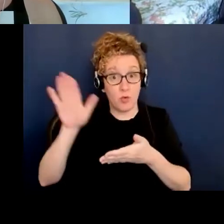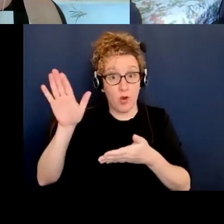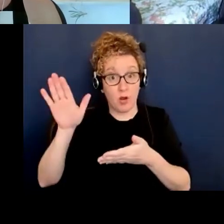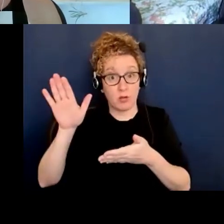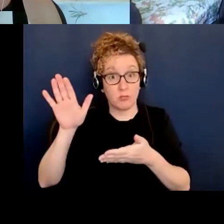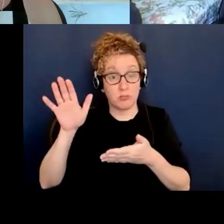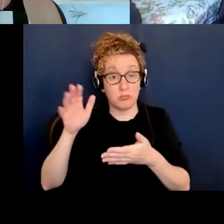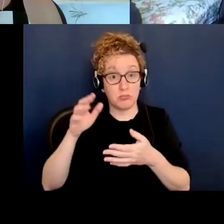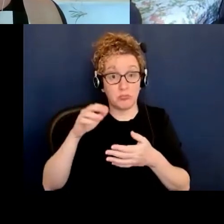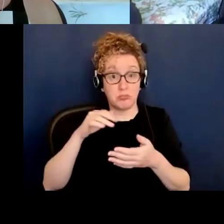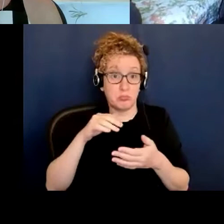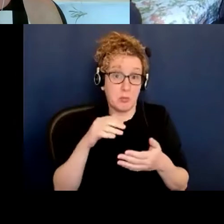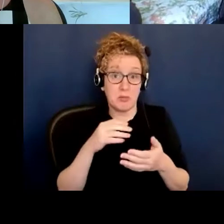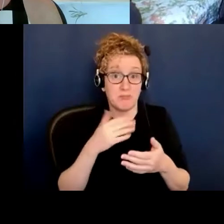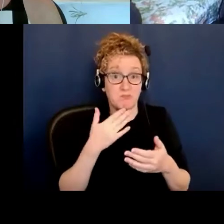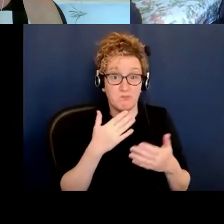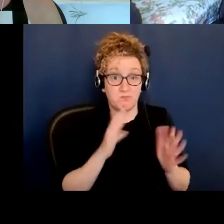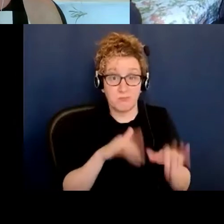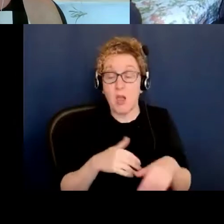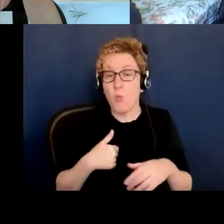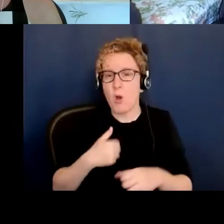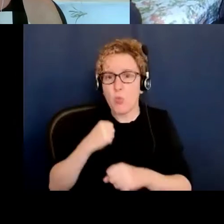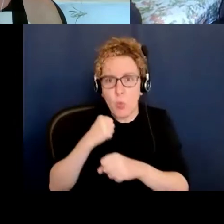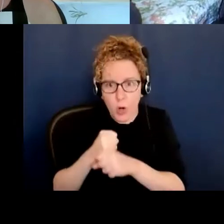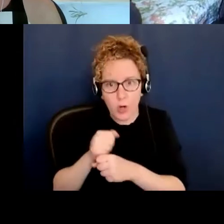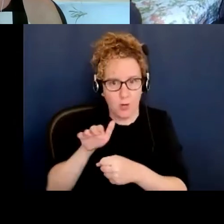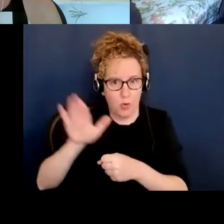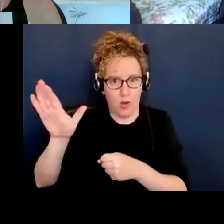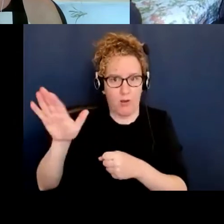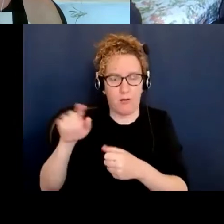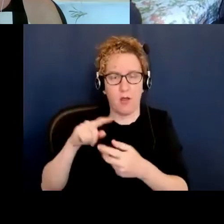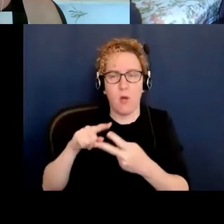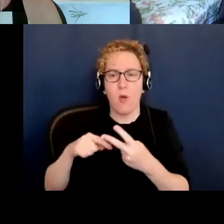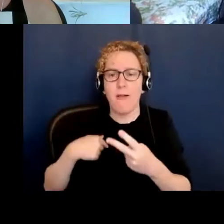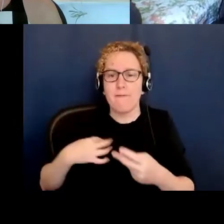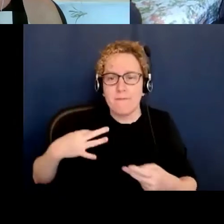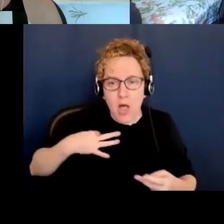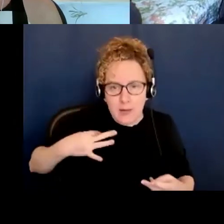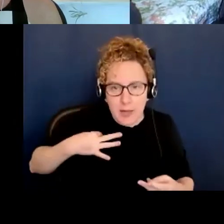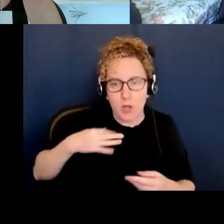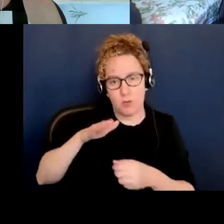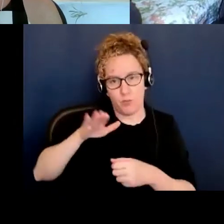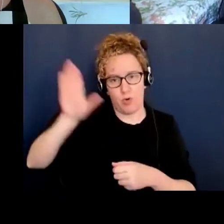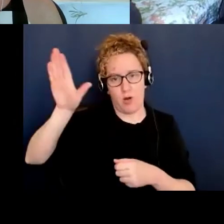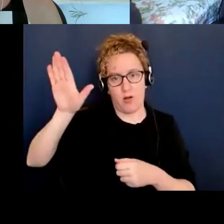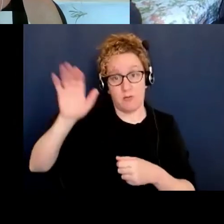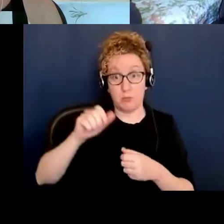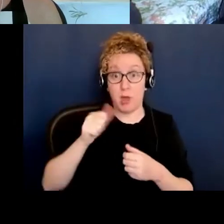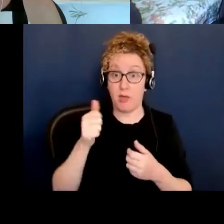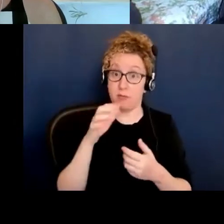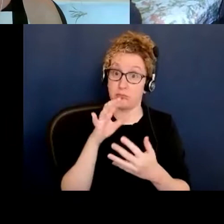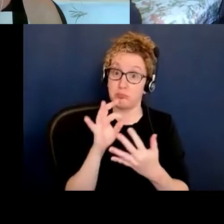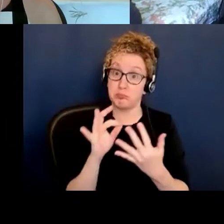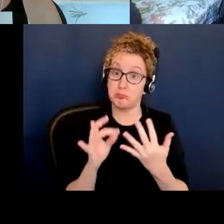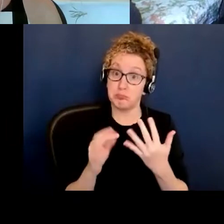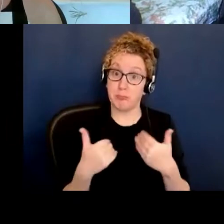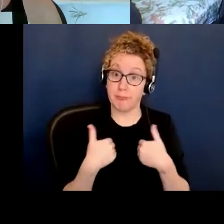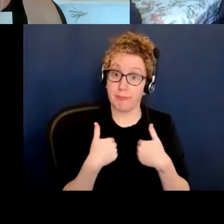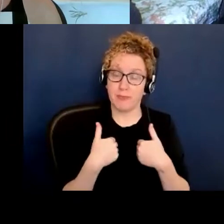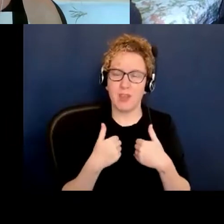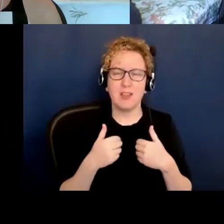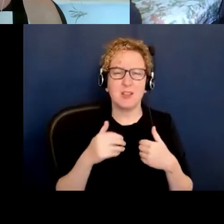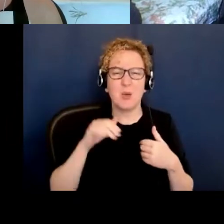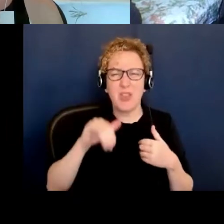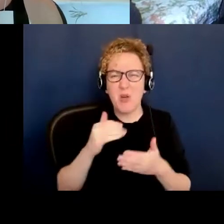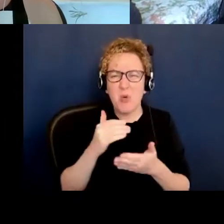maybe you want to work abroad. There's so many different programs. So creating this course to share and introduce all these